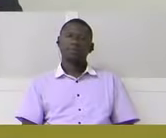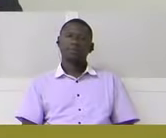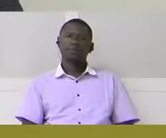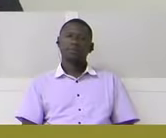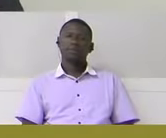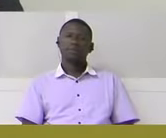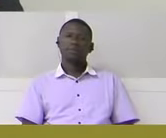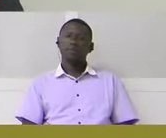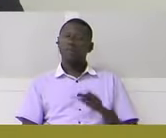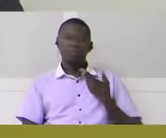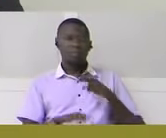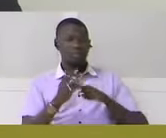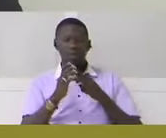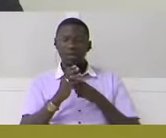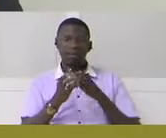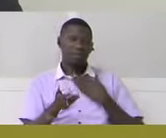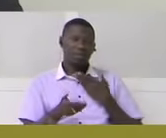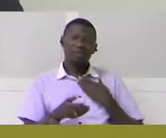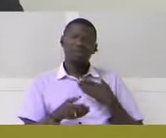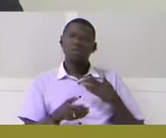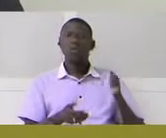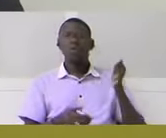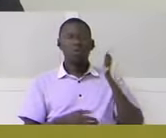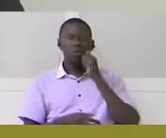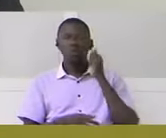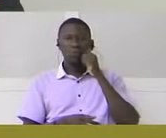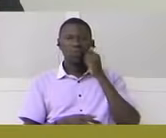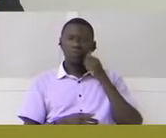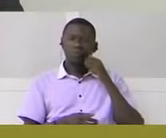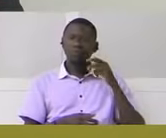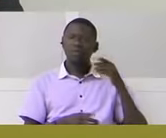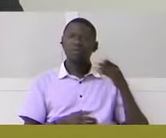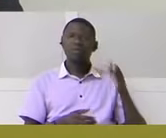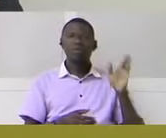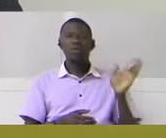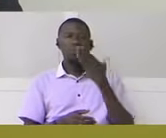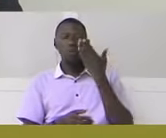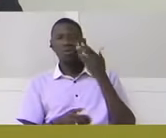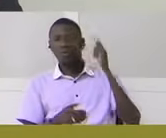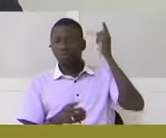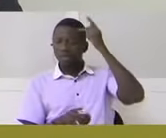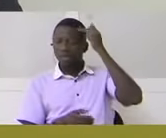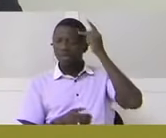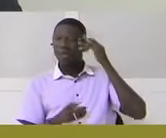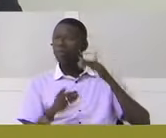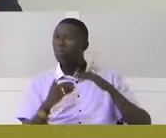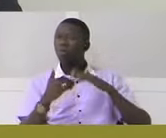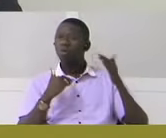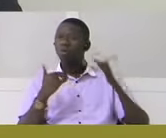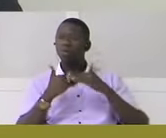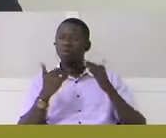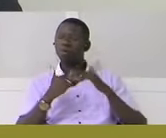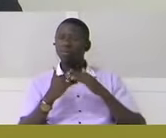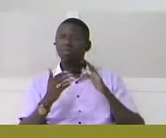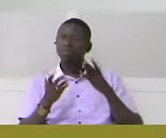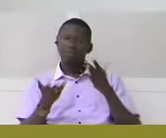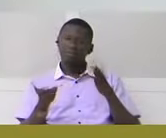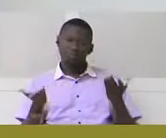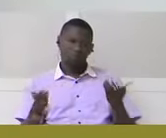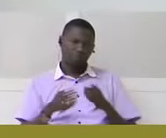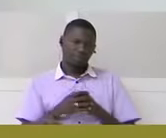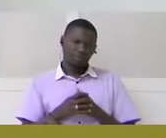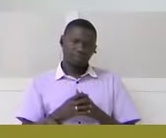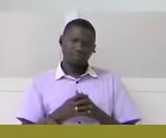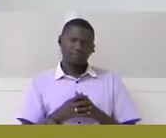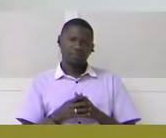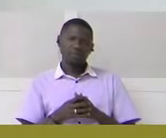and from Kanilai? Well, as a kenyo nyimfunandiko alatanin Kanilai wala financiata. It could be, but